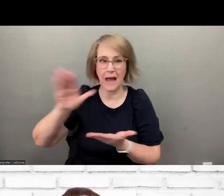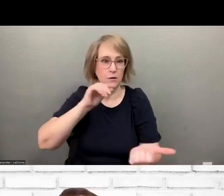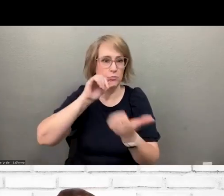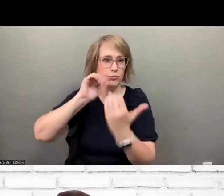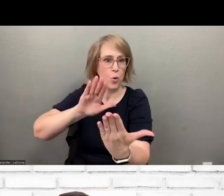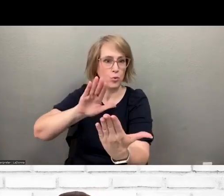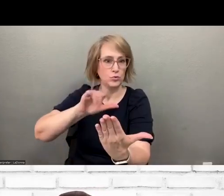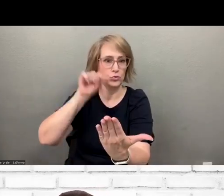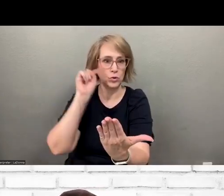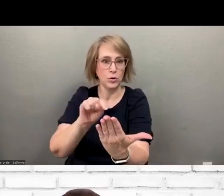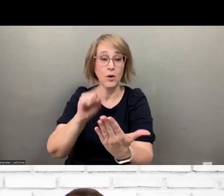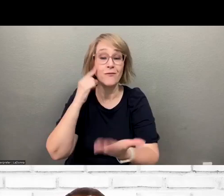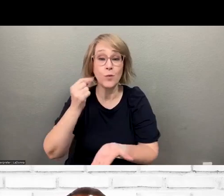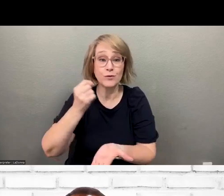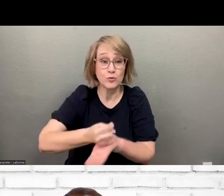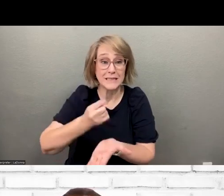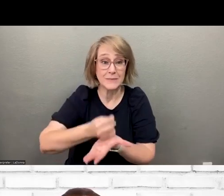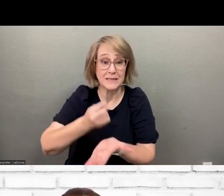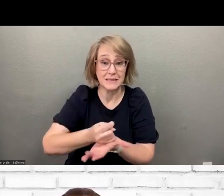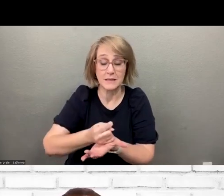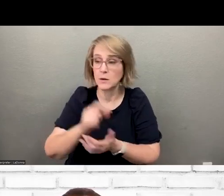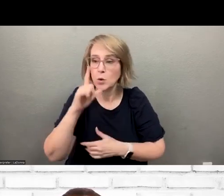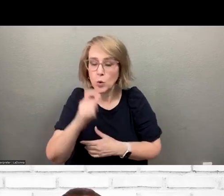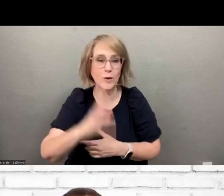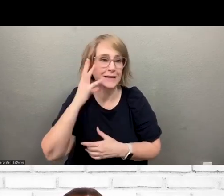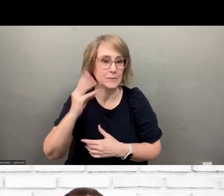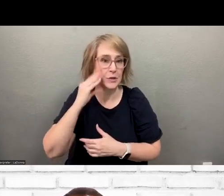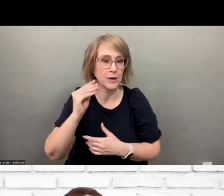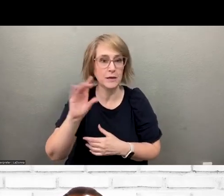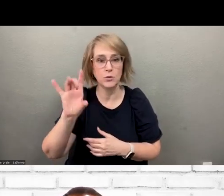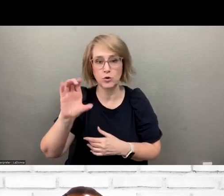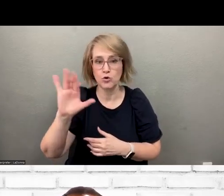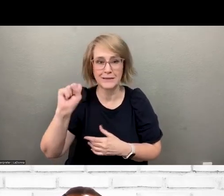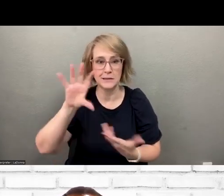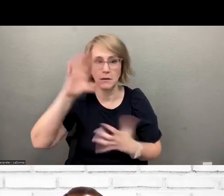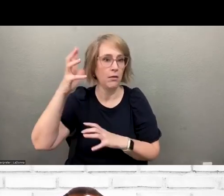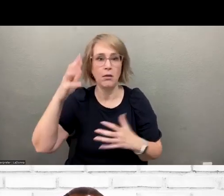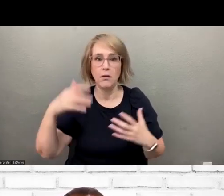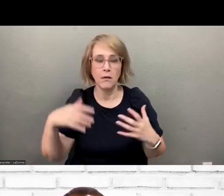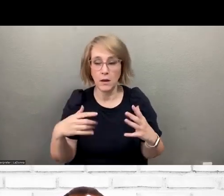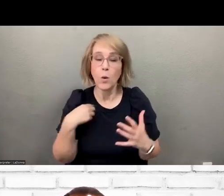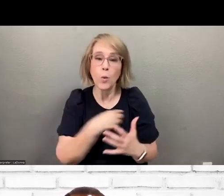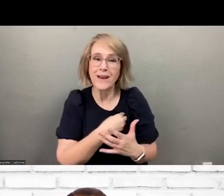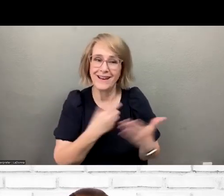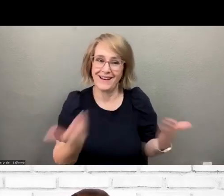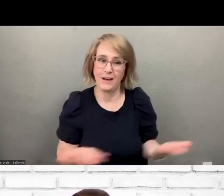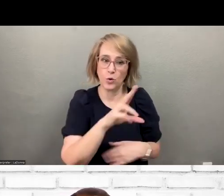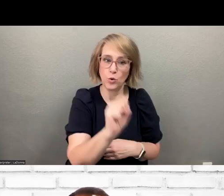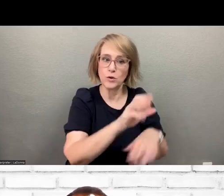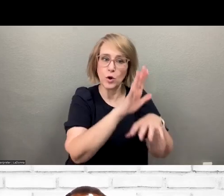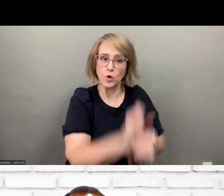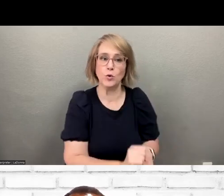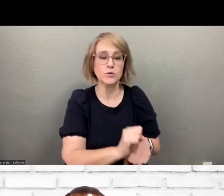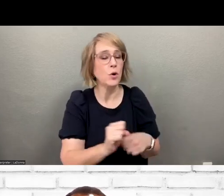to the treatment of individuals who are in crisis. And it's interesting that we are so used in the US to having this